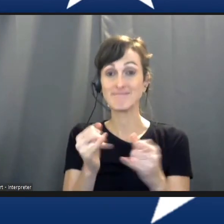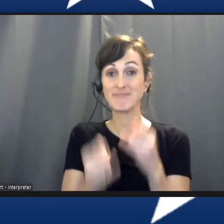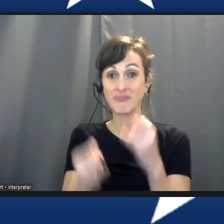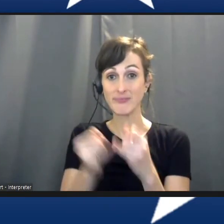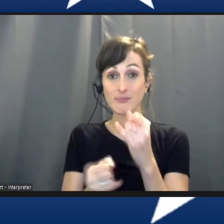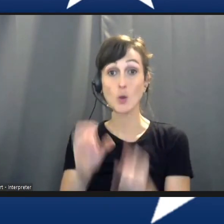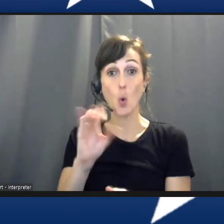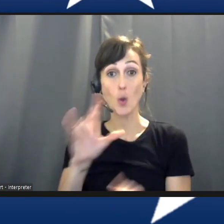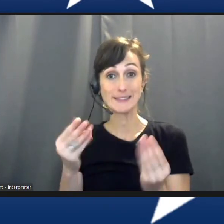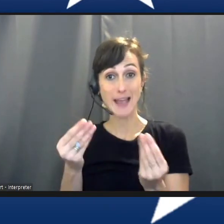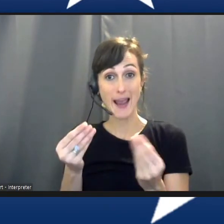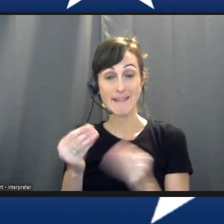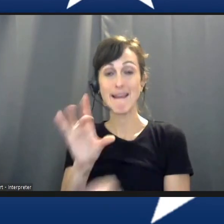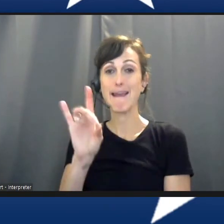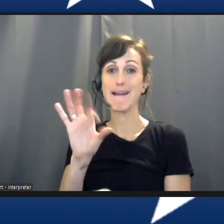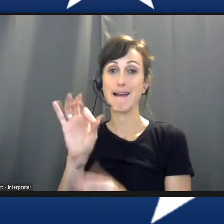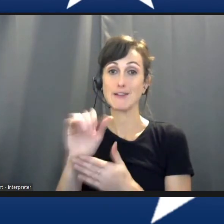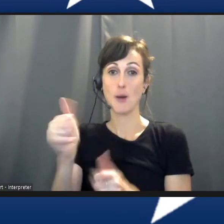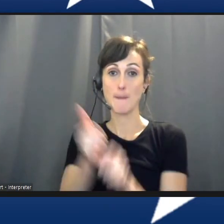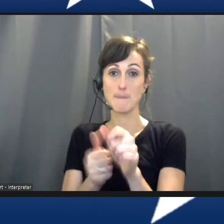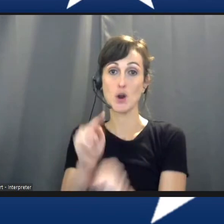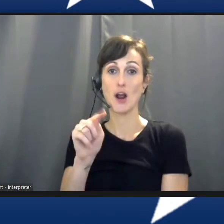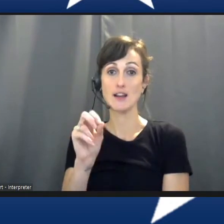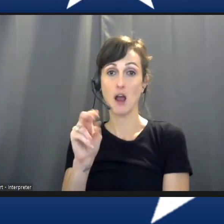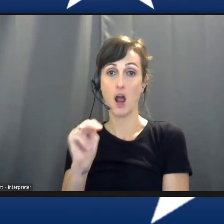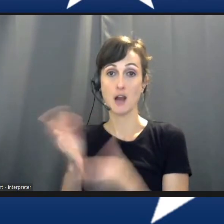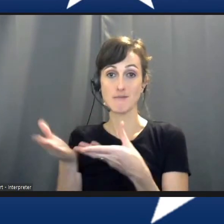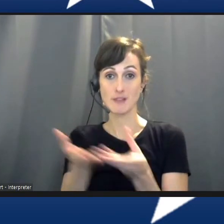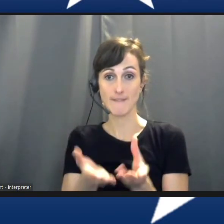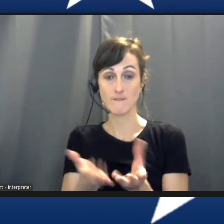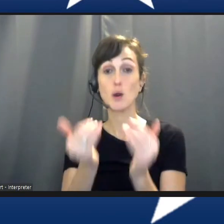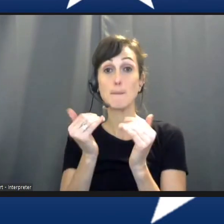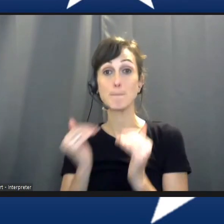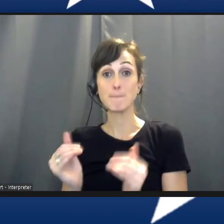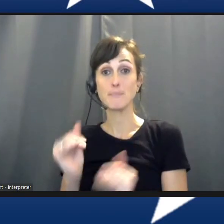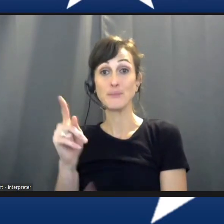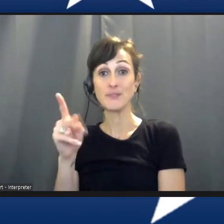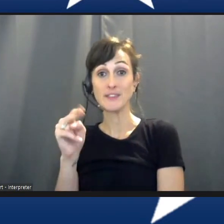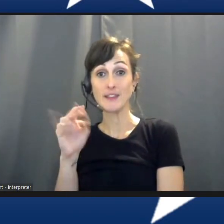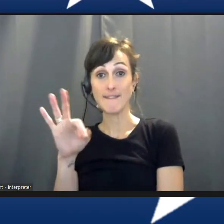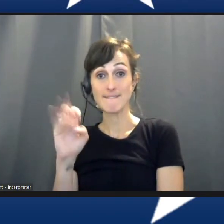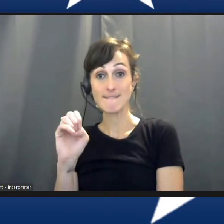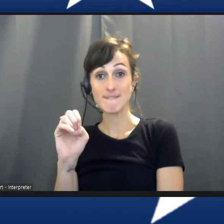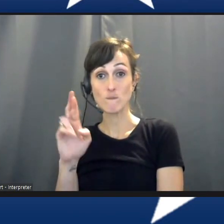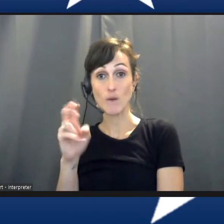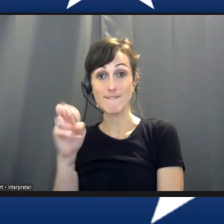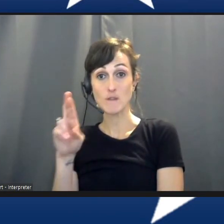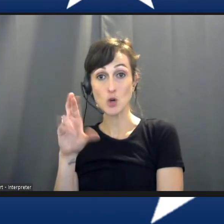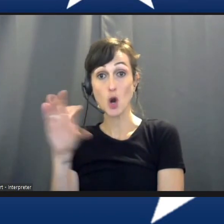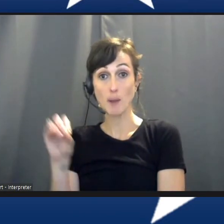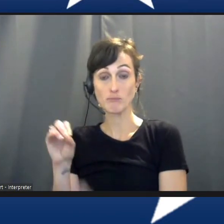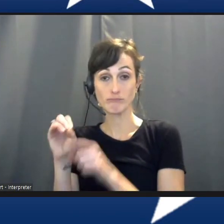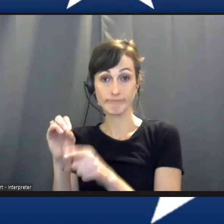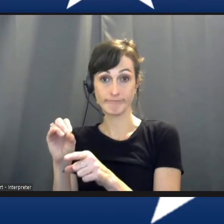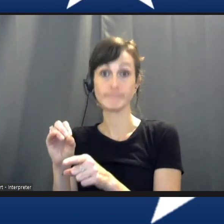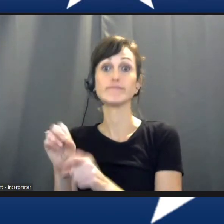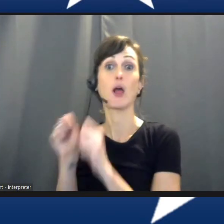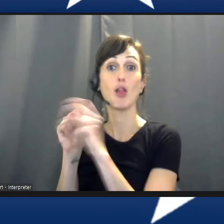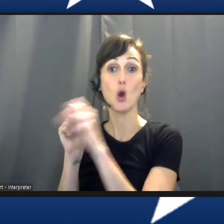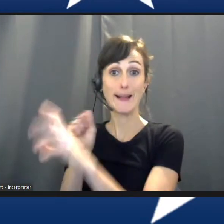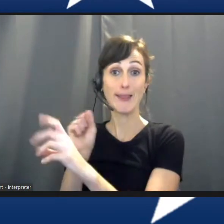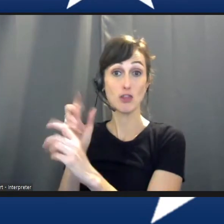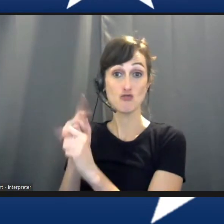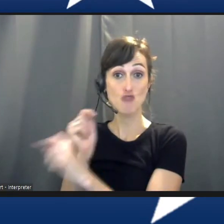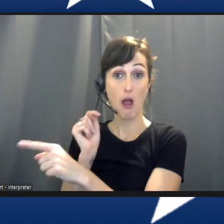$89 per ton. Knife River Corporation loaded in McLennan County trucks.